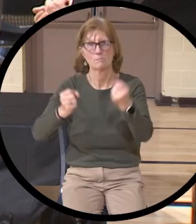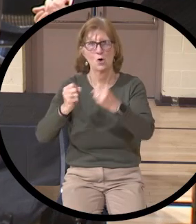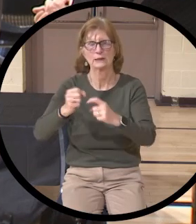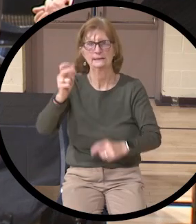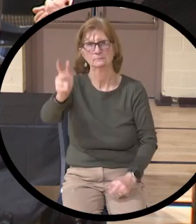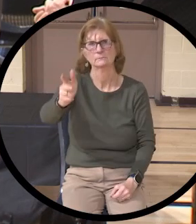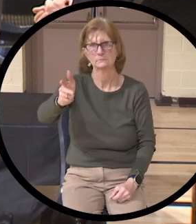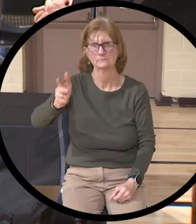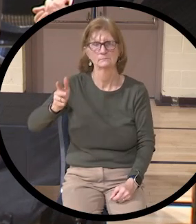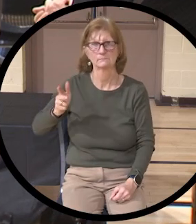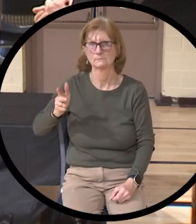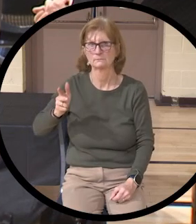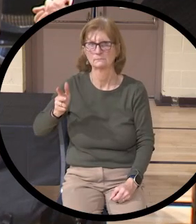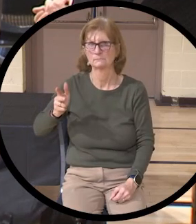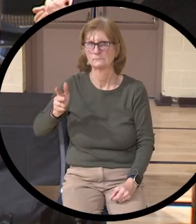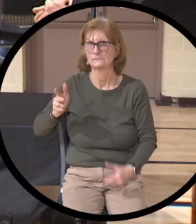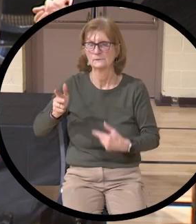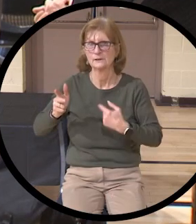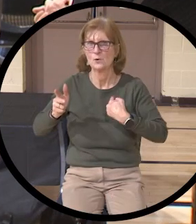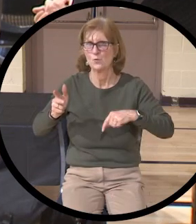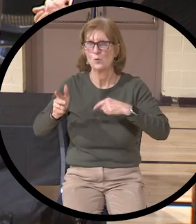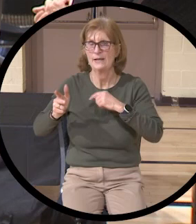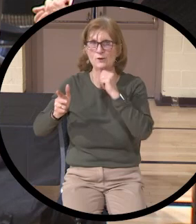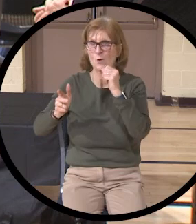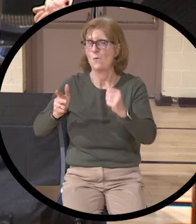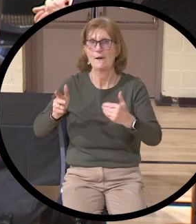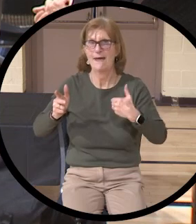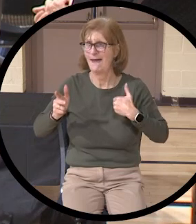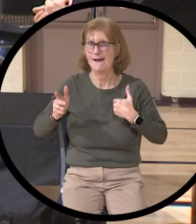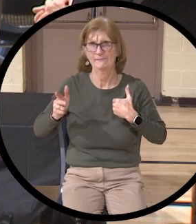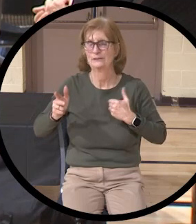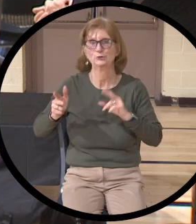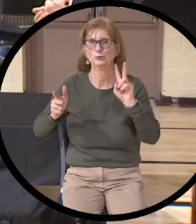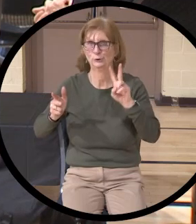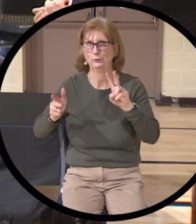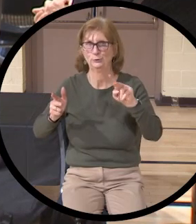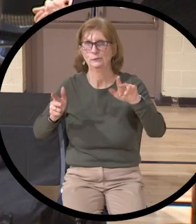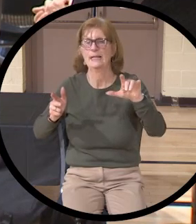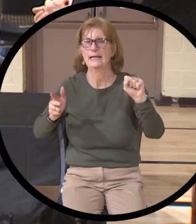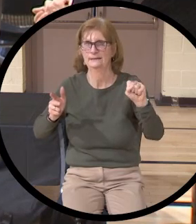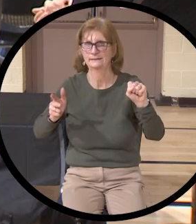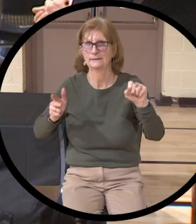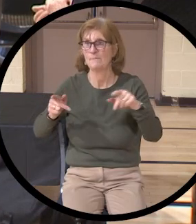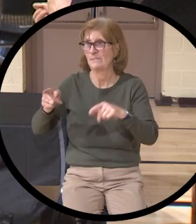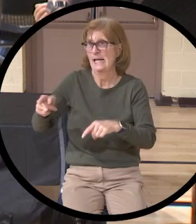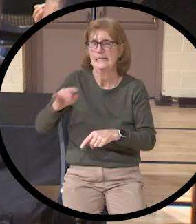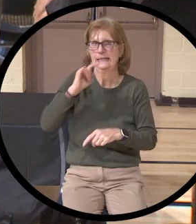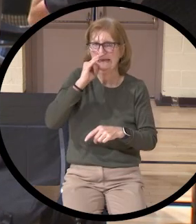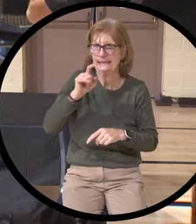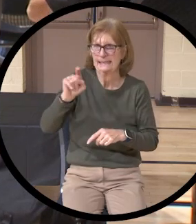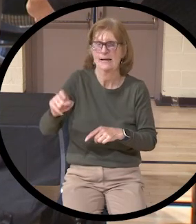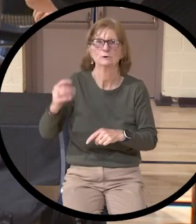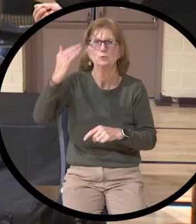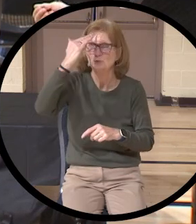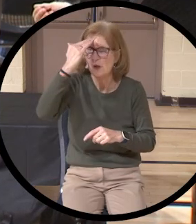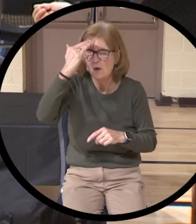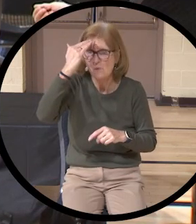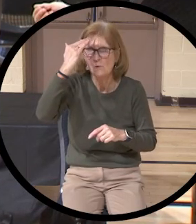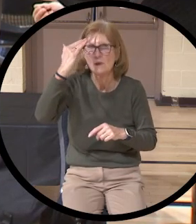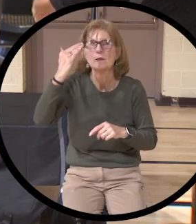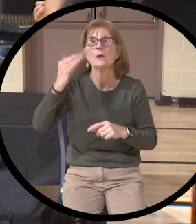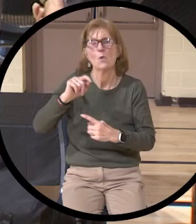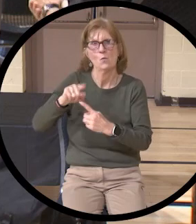have it two lines. And the kids, especially in the afternoon, it's so crazy because I'm the only